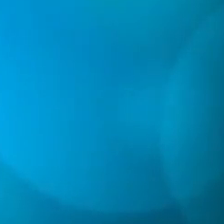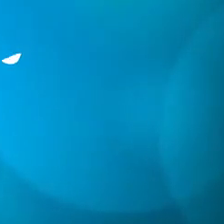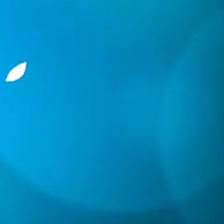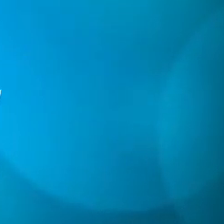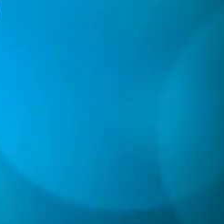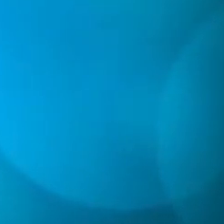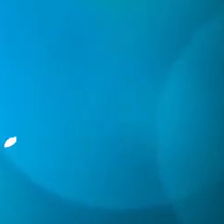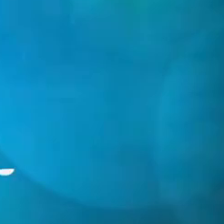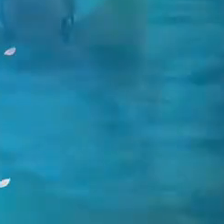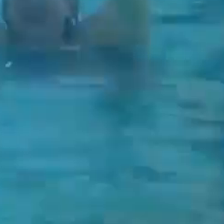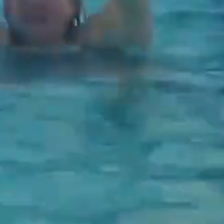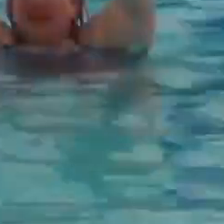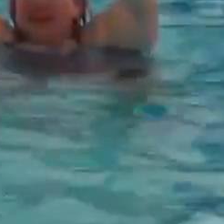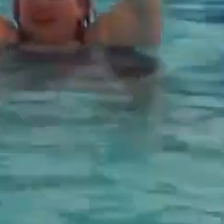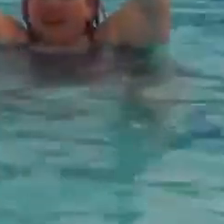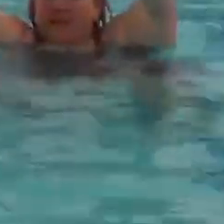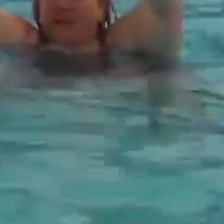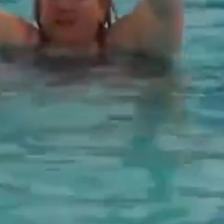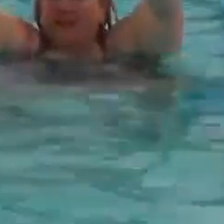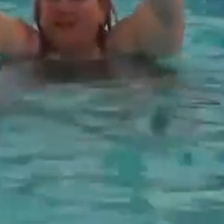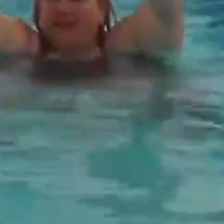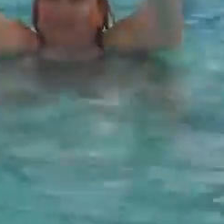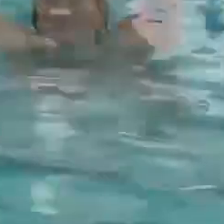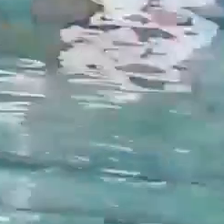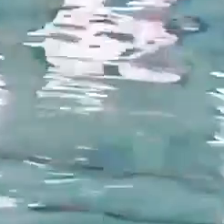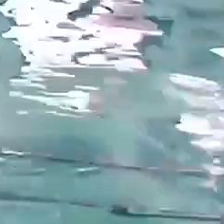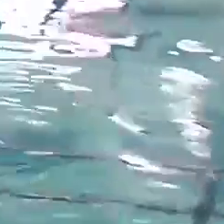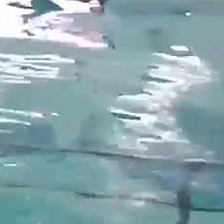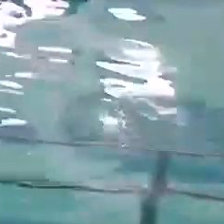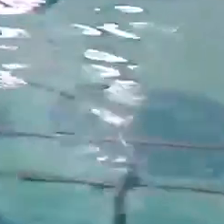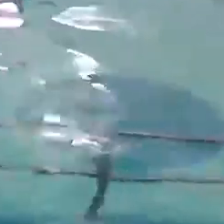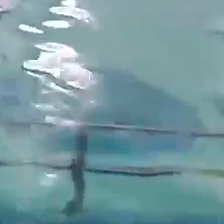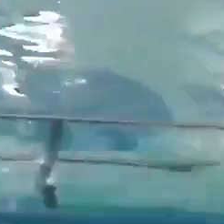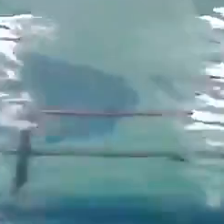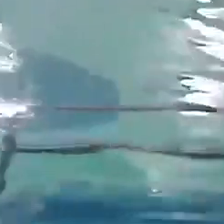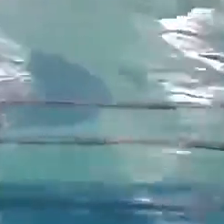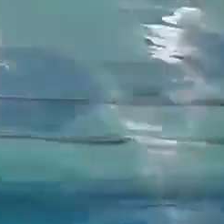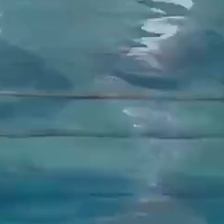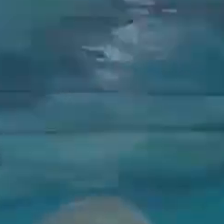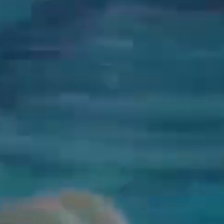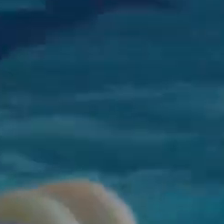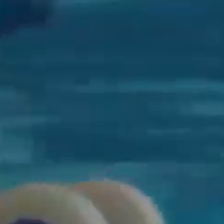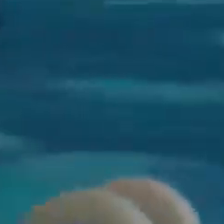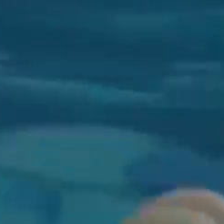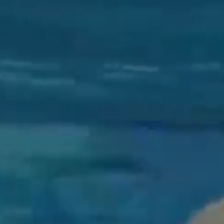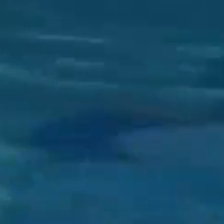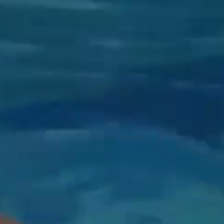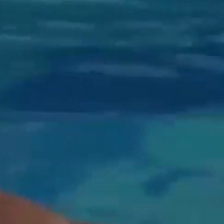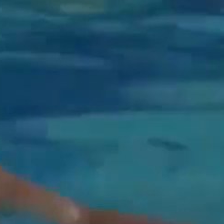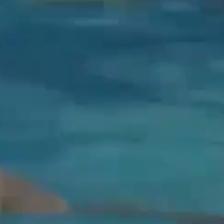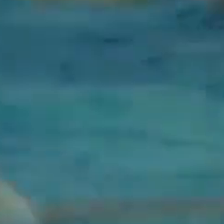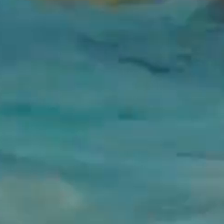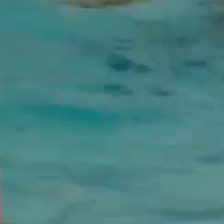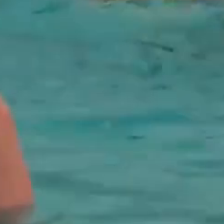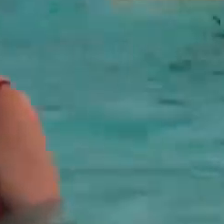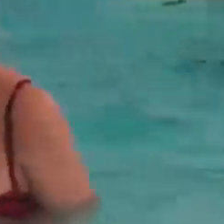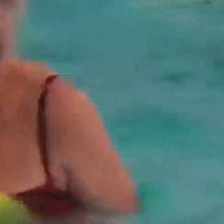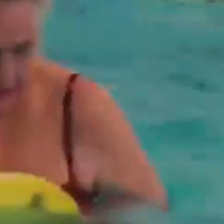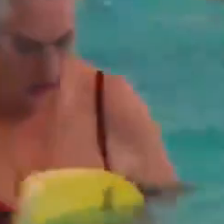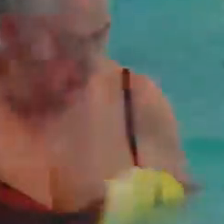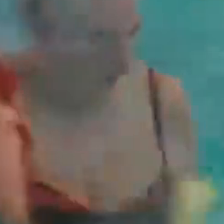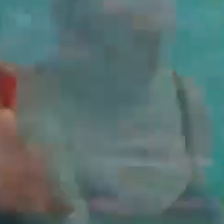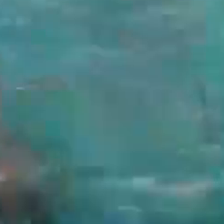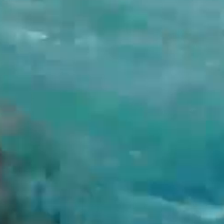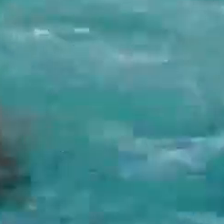makes a difference in our community by providing unique American Red Cross certified adapted aquatic classes to assist individuals with